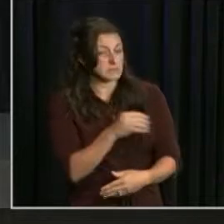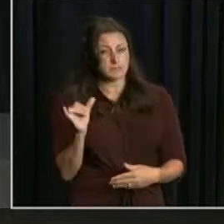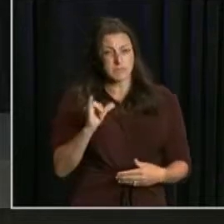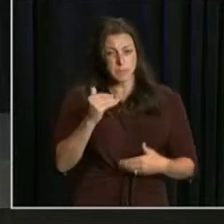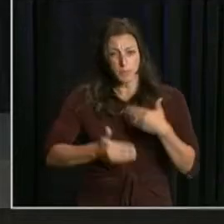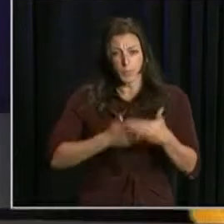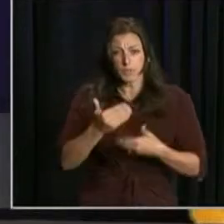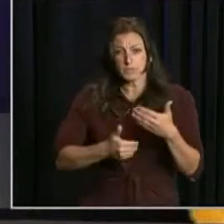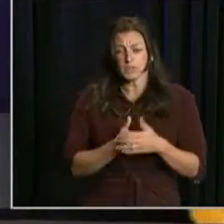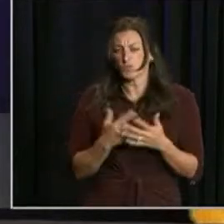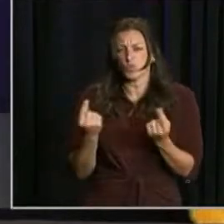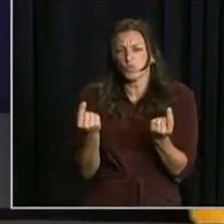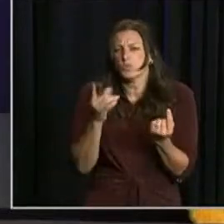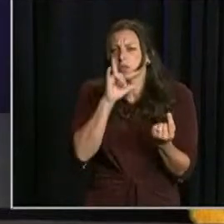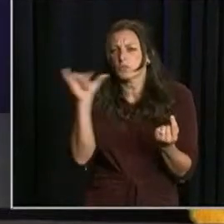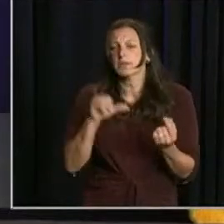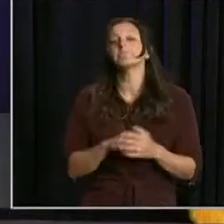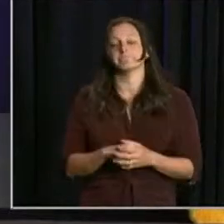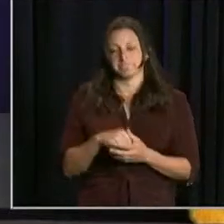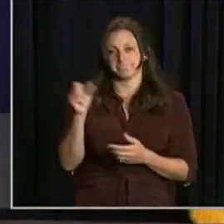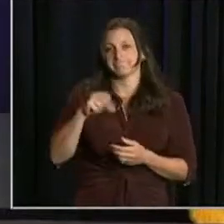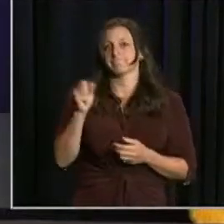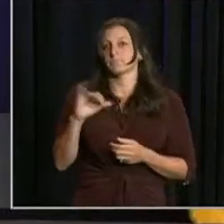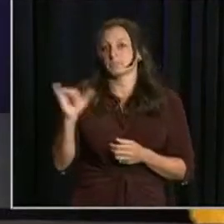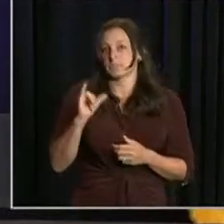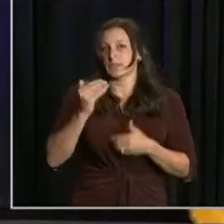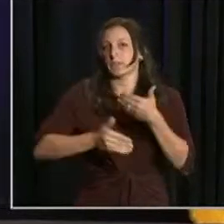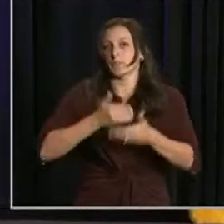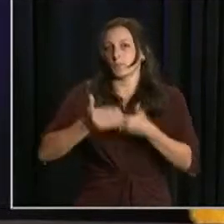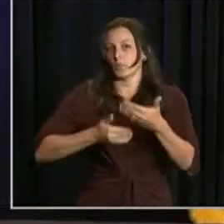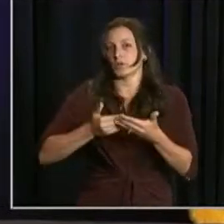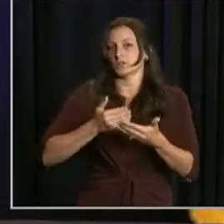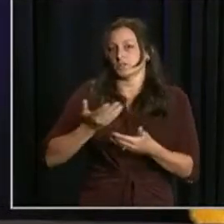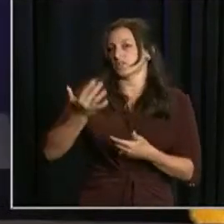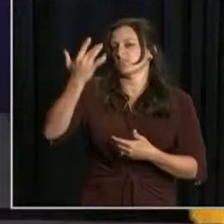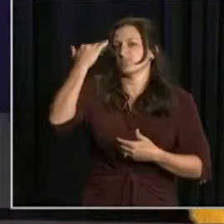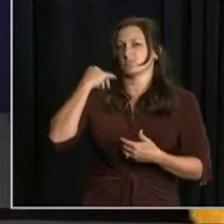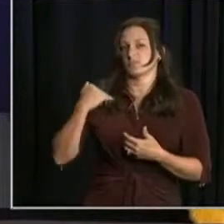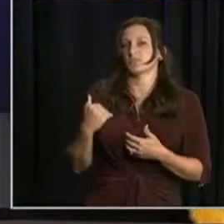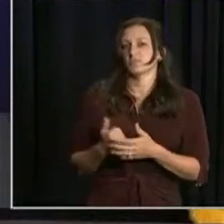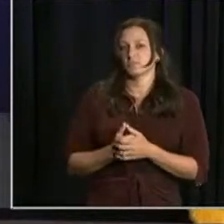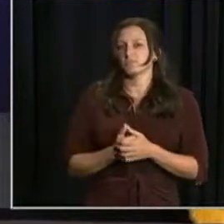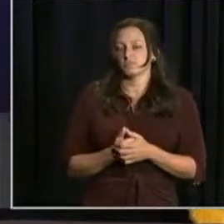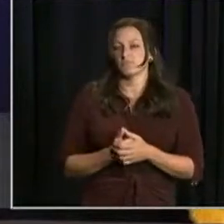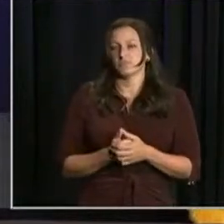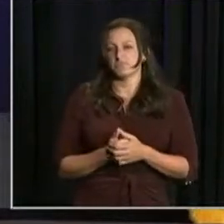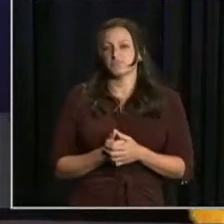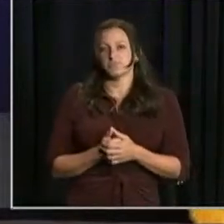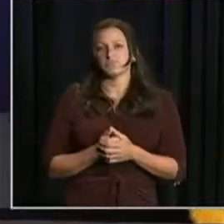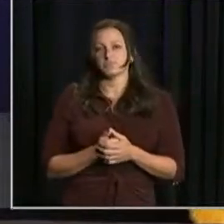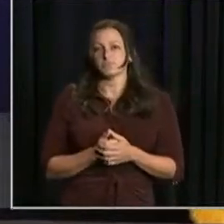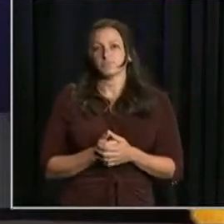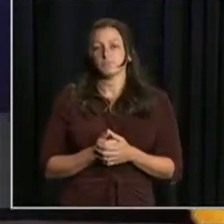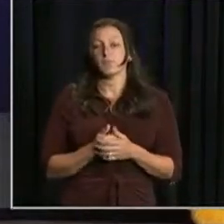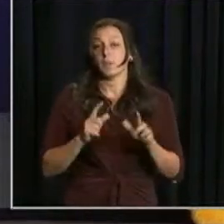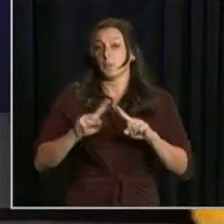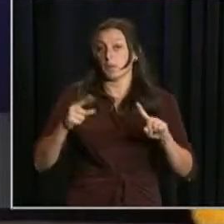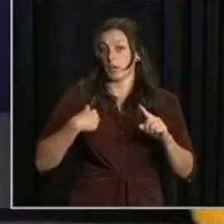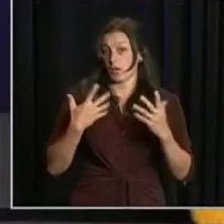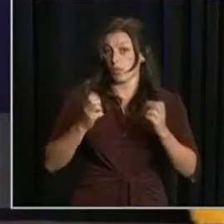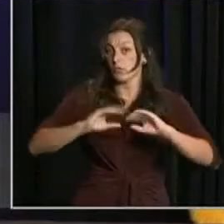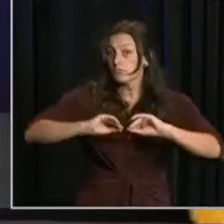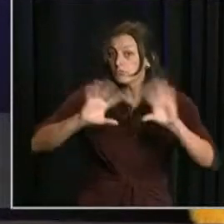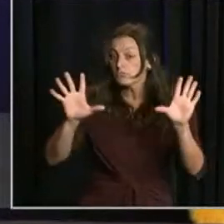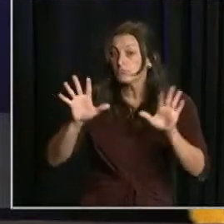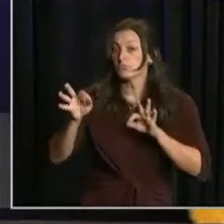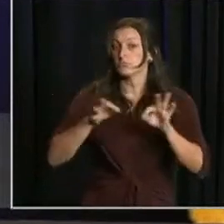same process as was in place while the primary series were being administered. But I want to make it clear, we